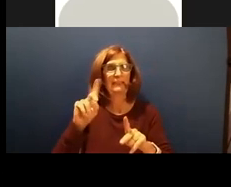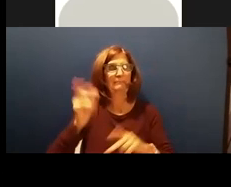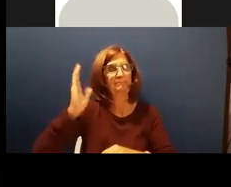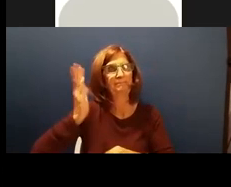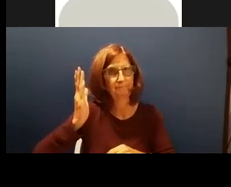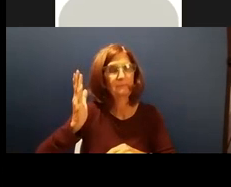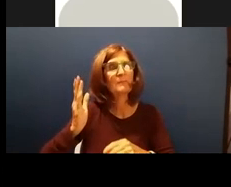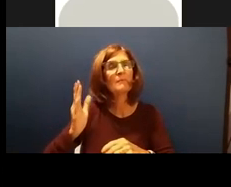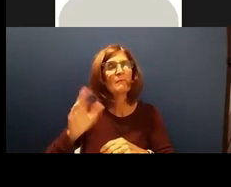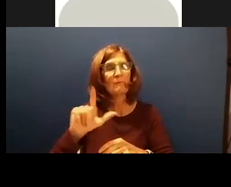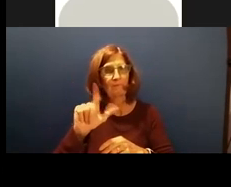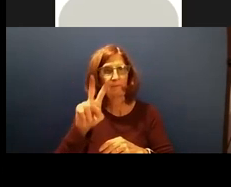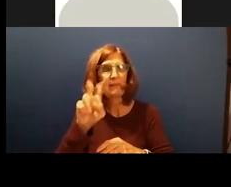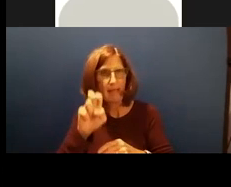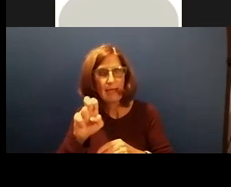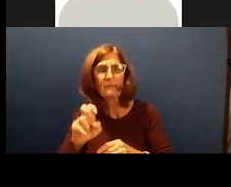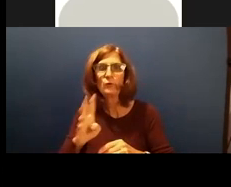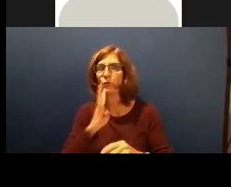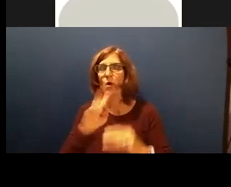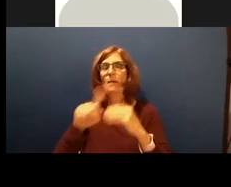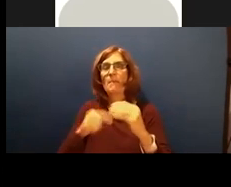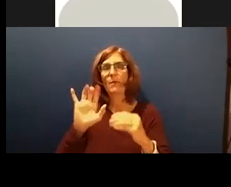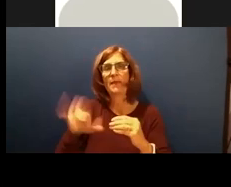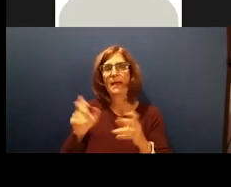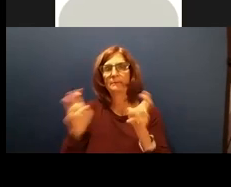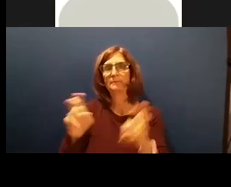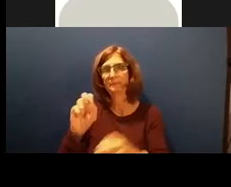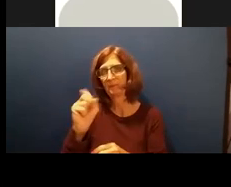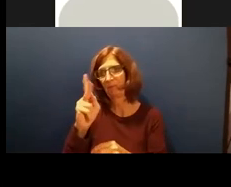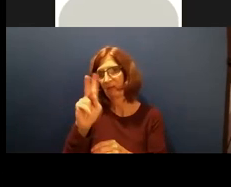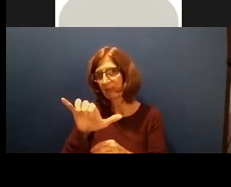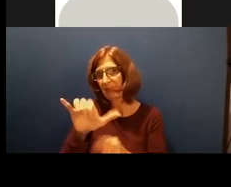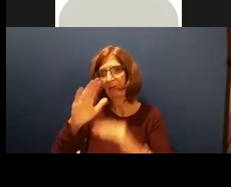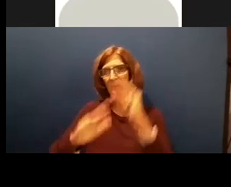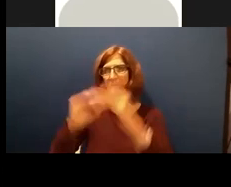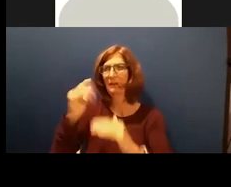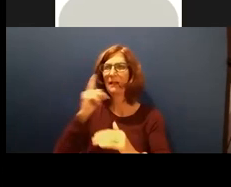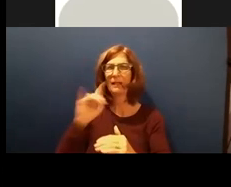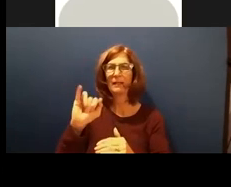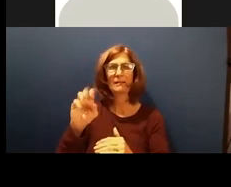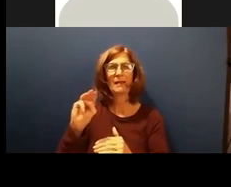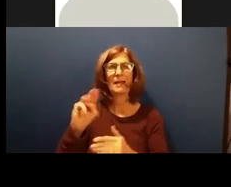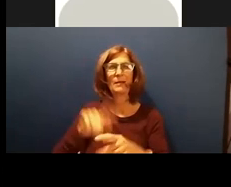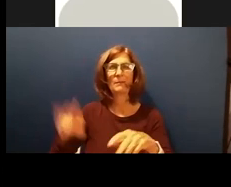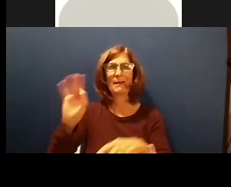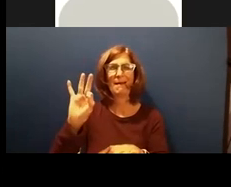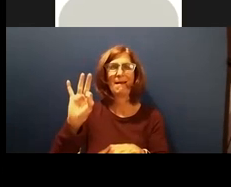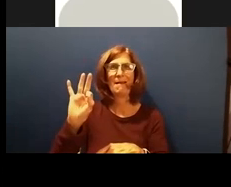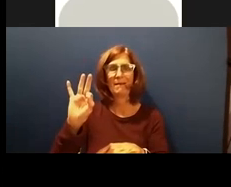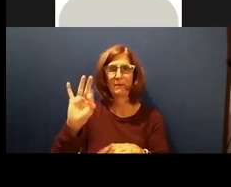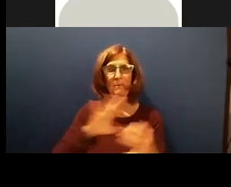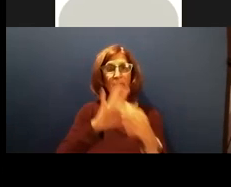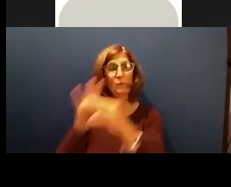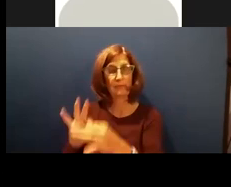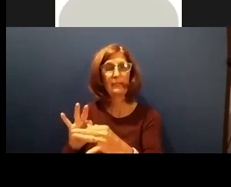Skinny building, which we'll talk about when we get to it on the agenda. Another 9, I think, were regarding the Oak